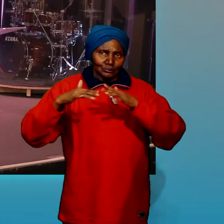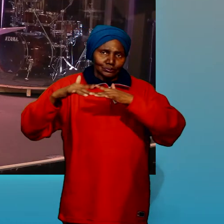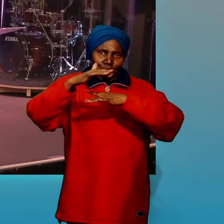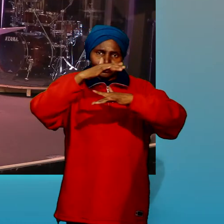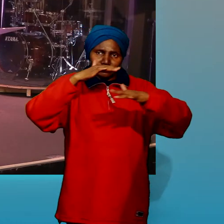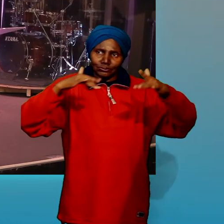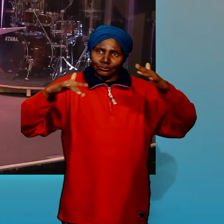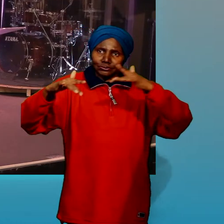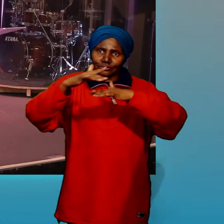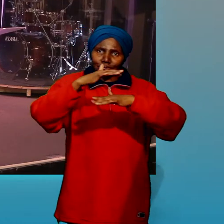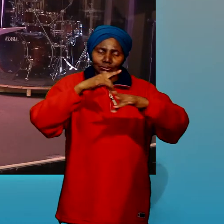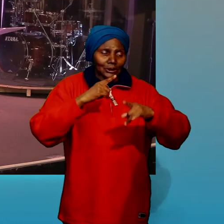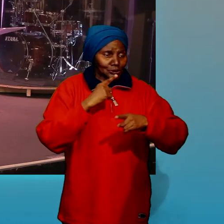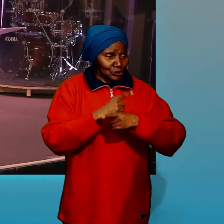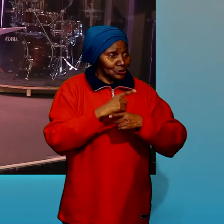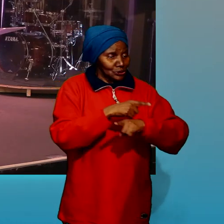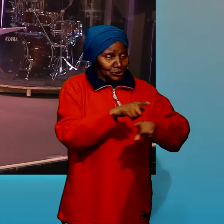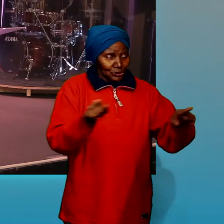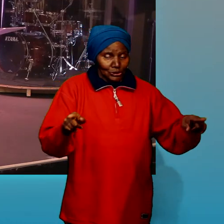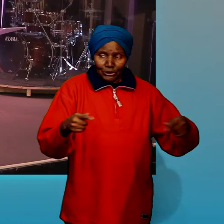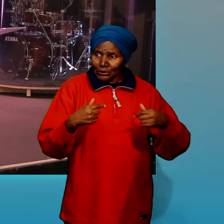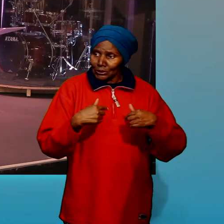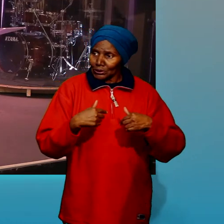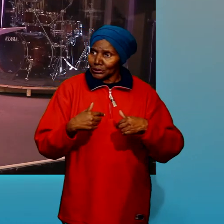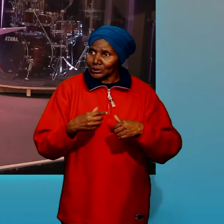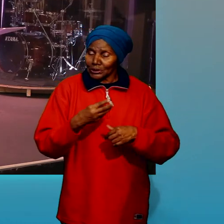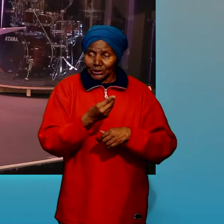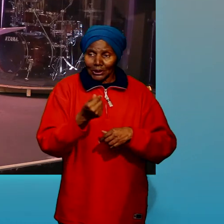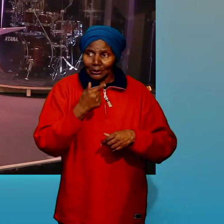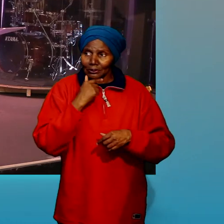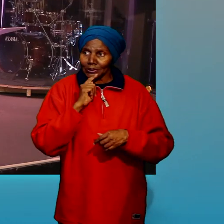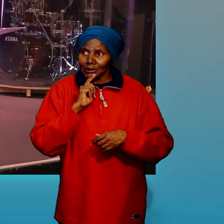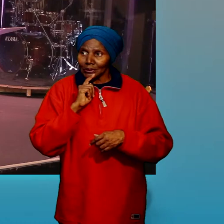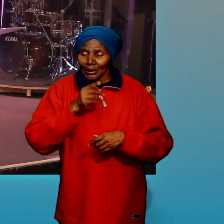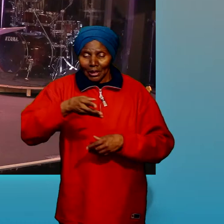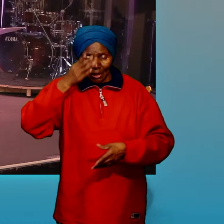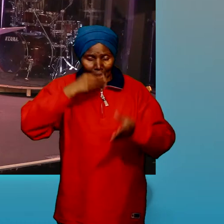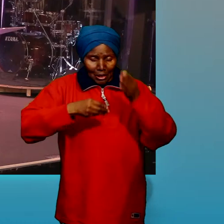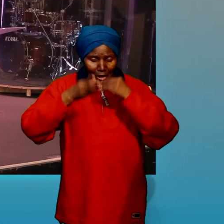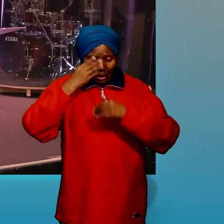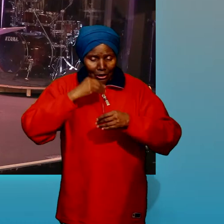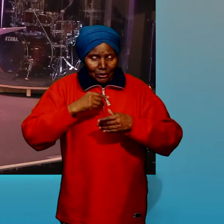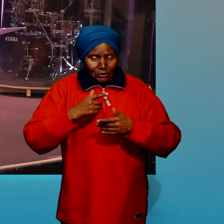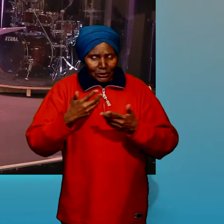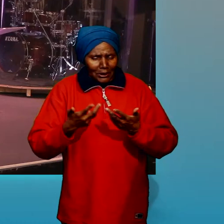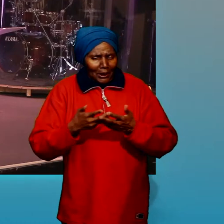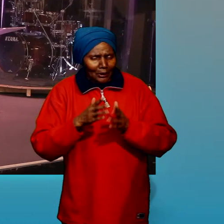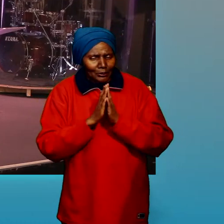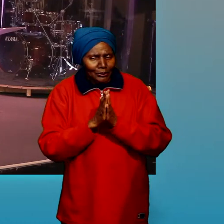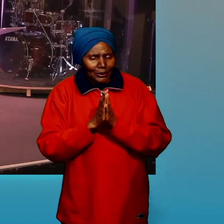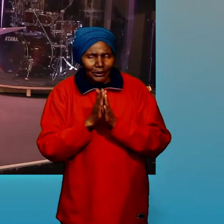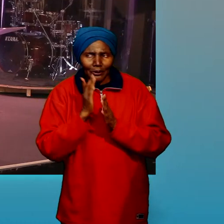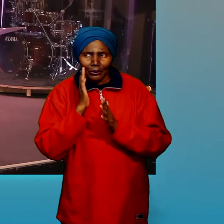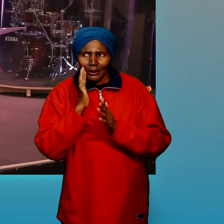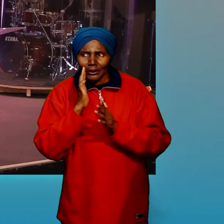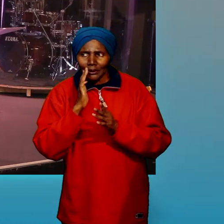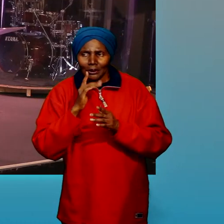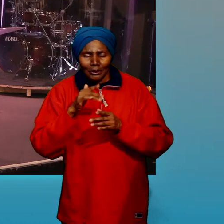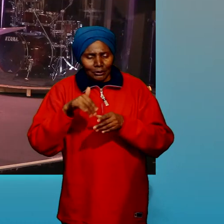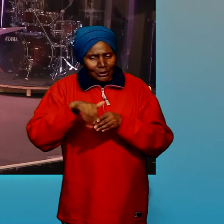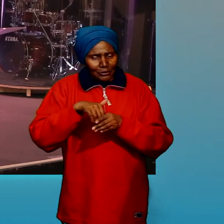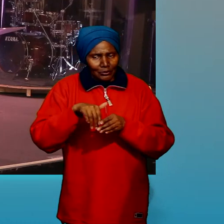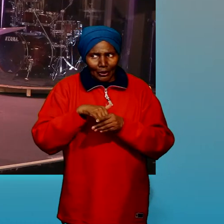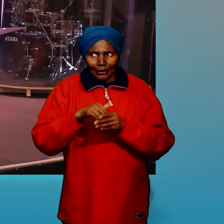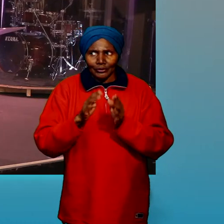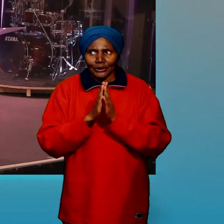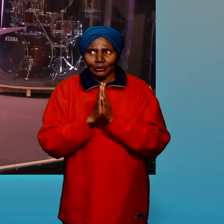comfortable with prayer, come. So many people learn to pray when you're in an environment where prayer takes place. So be a part of it. And